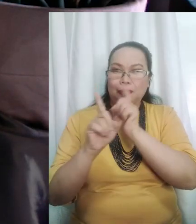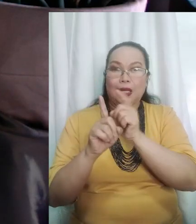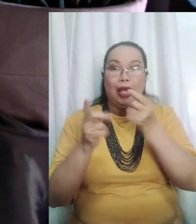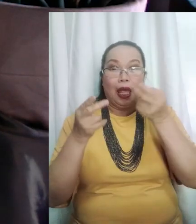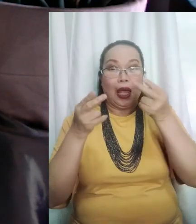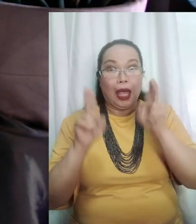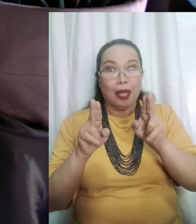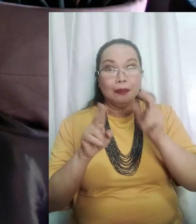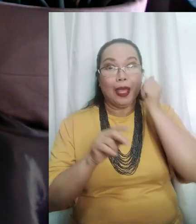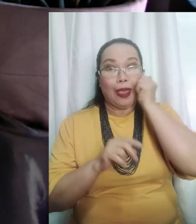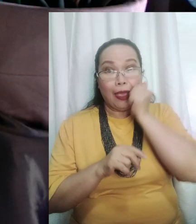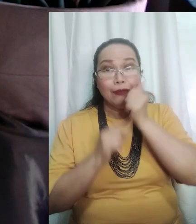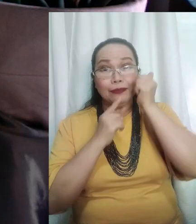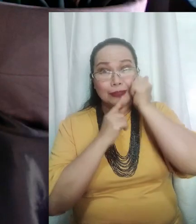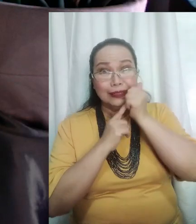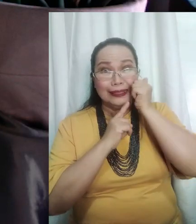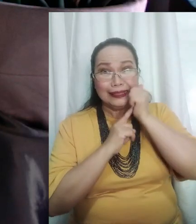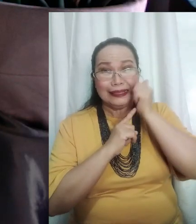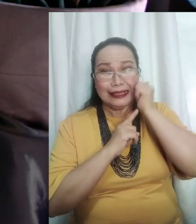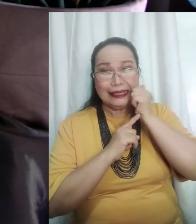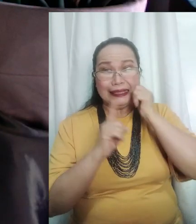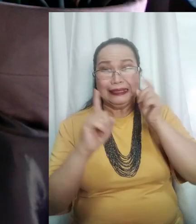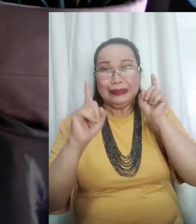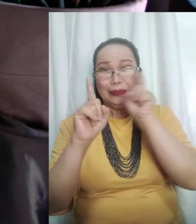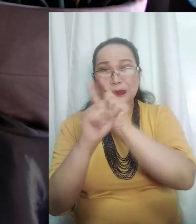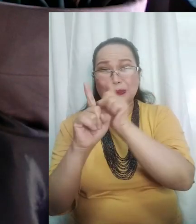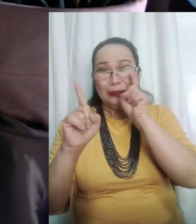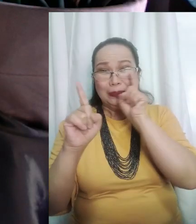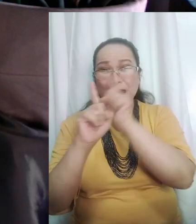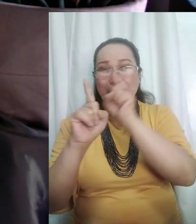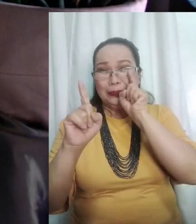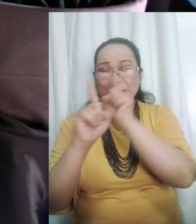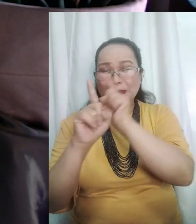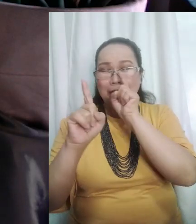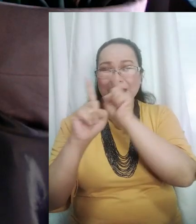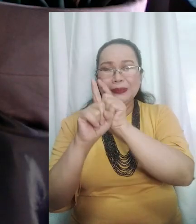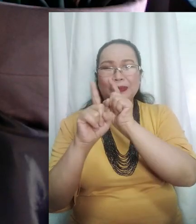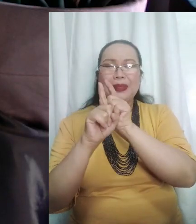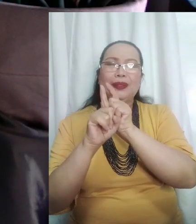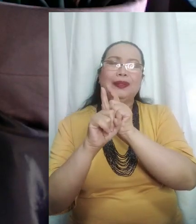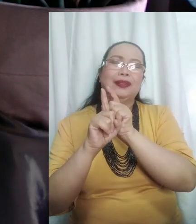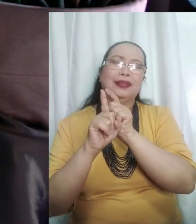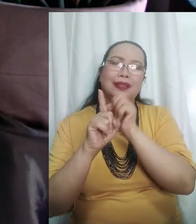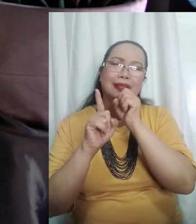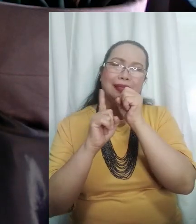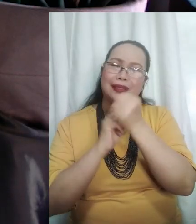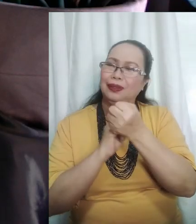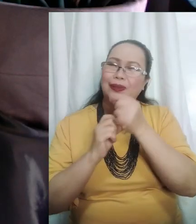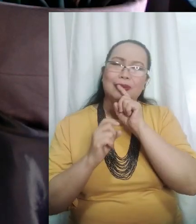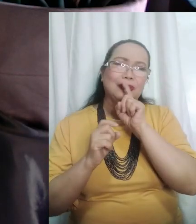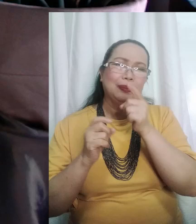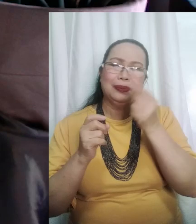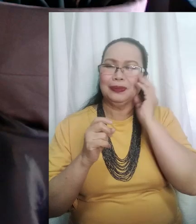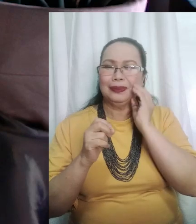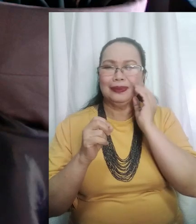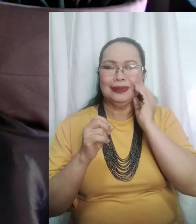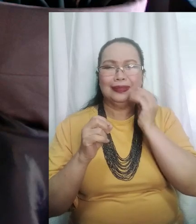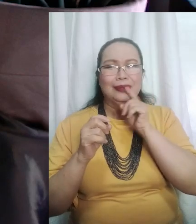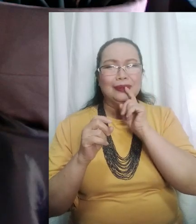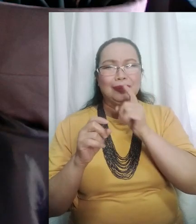day, every day. Can you imagine that? No? Now, that situation where, you